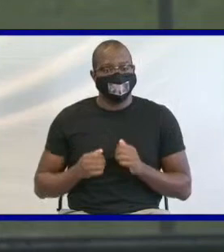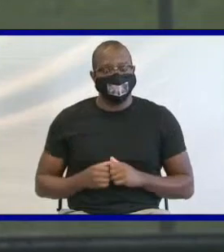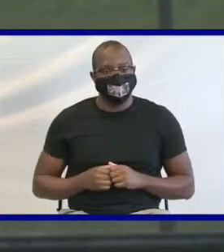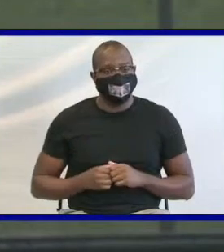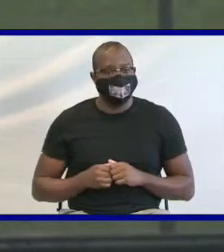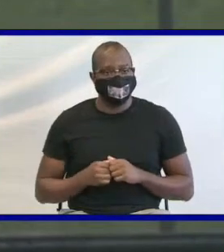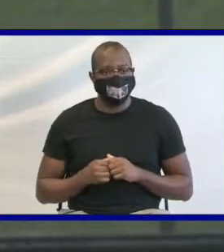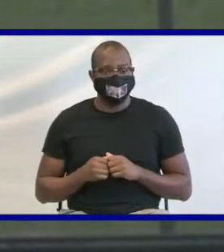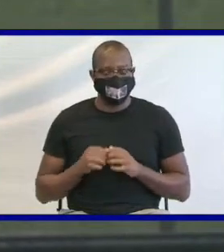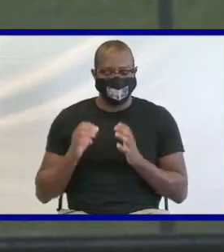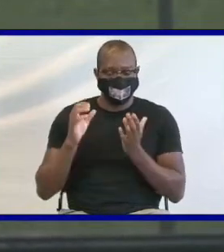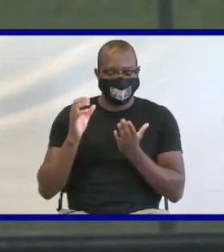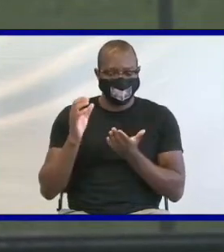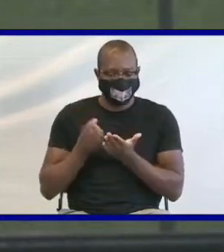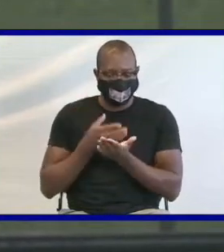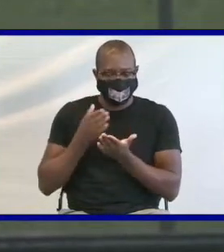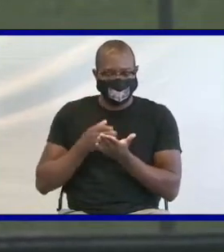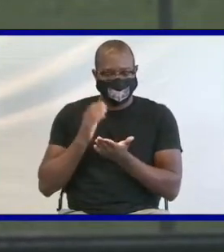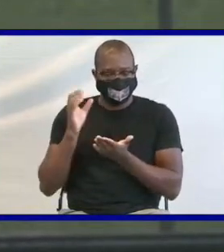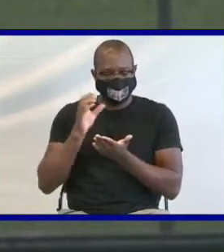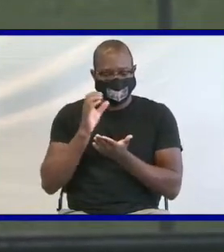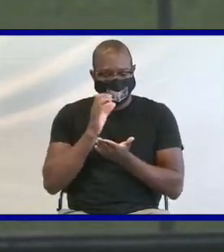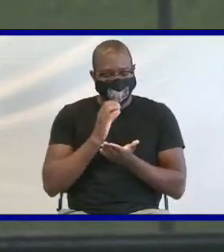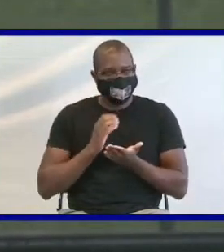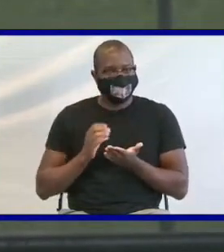soon as I find it.